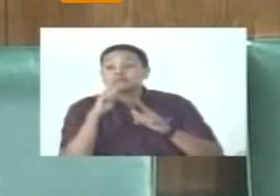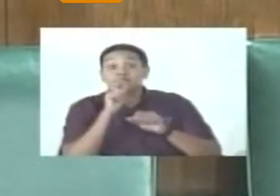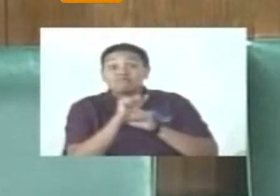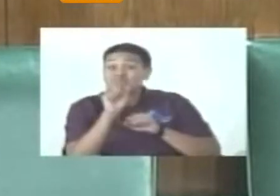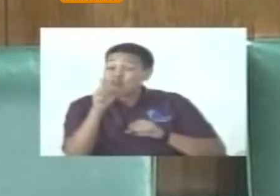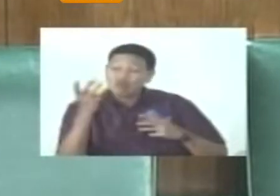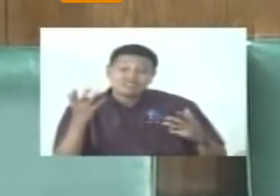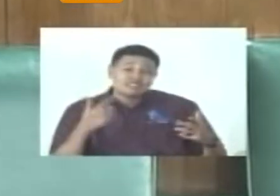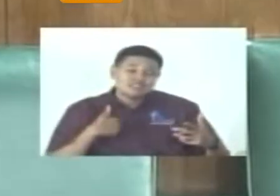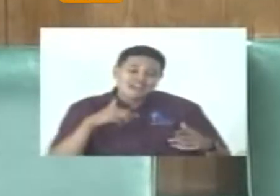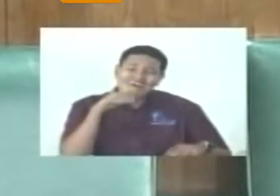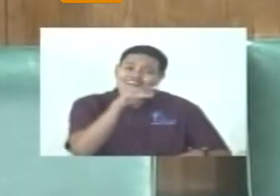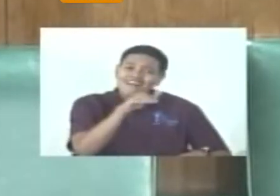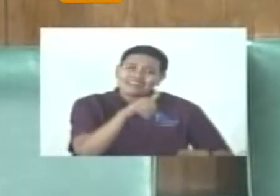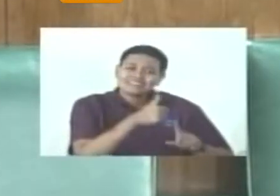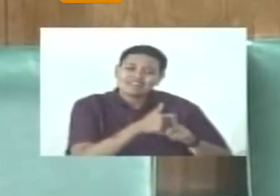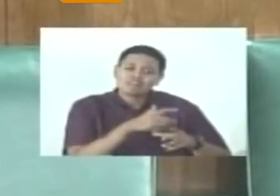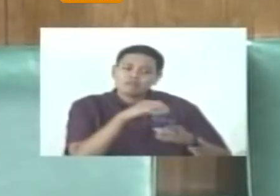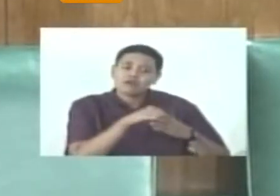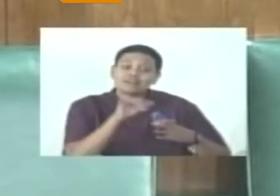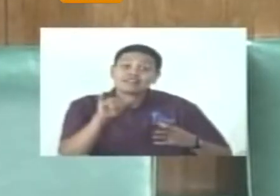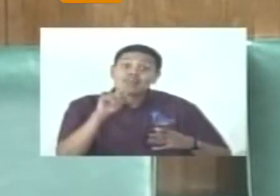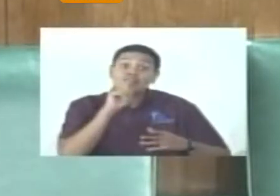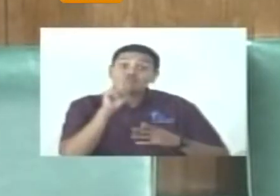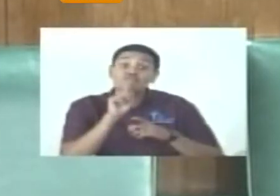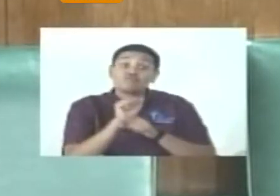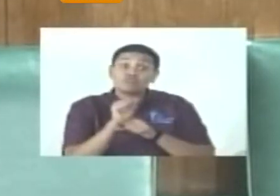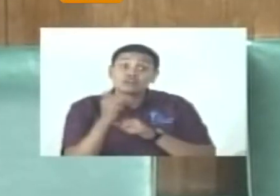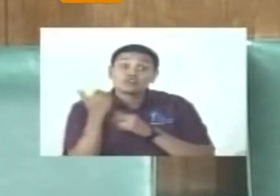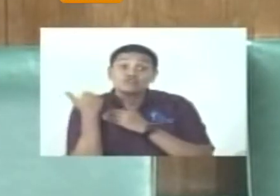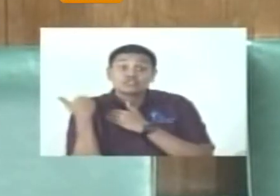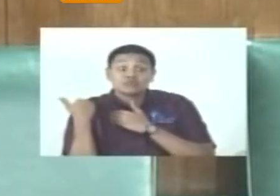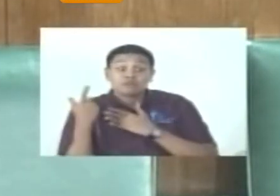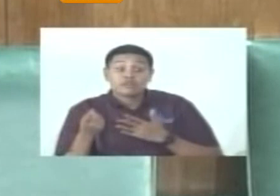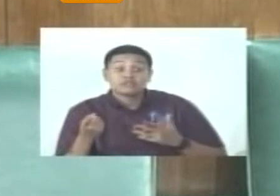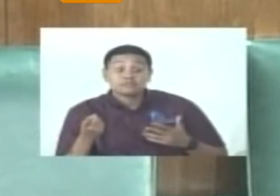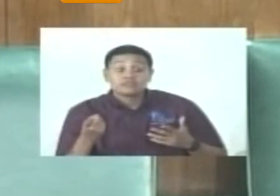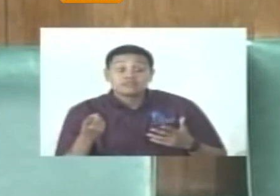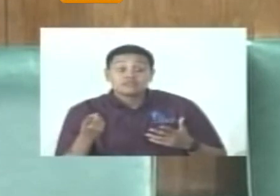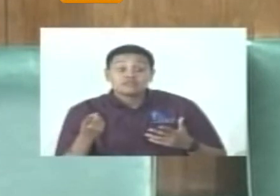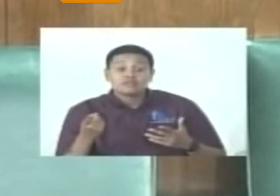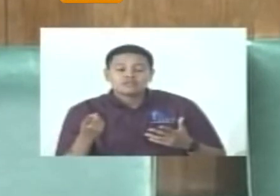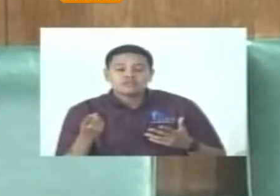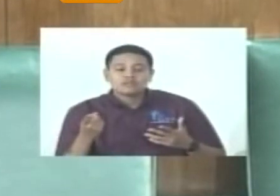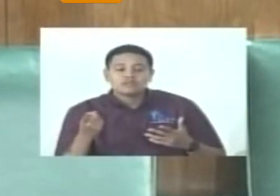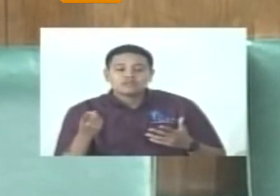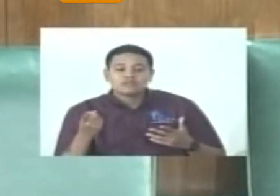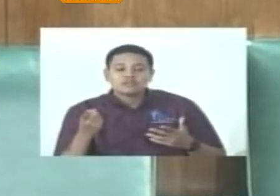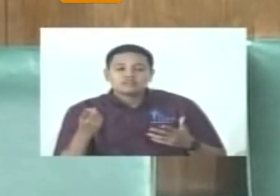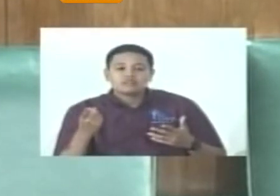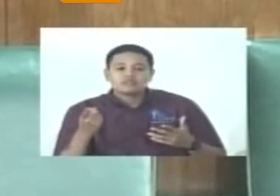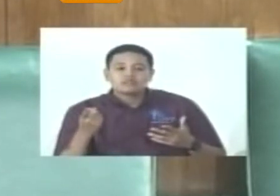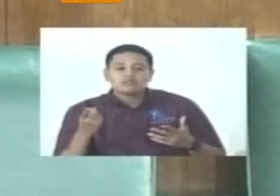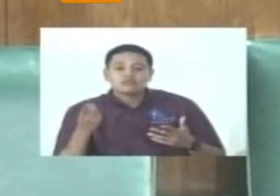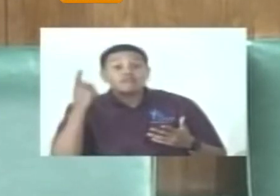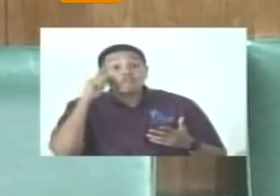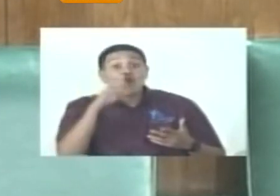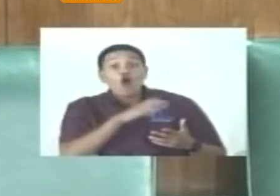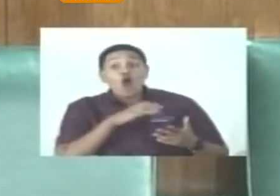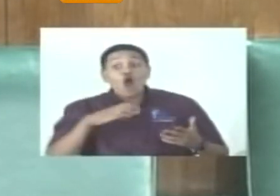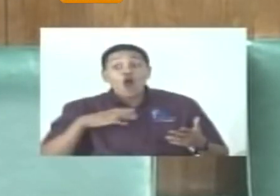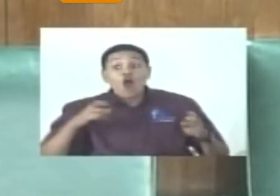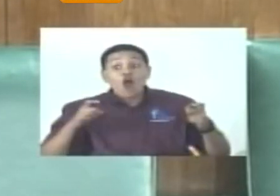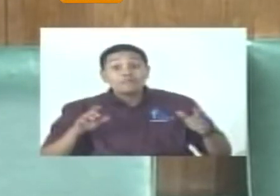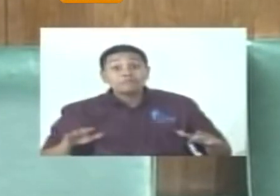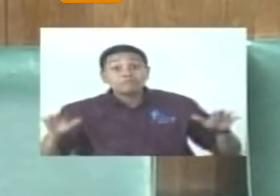I call as part of that responsibility for the committee